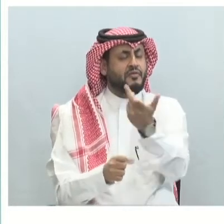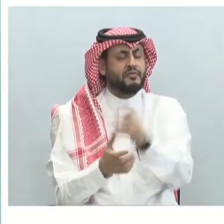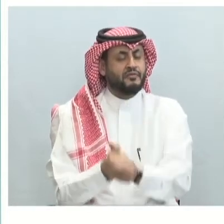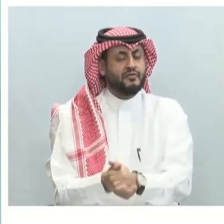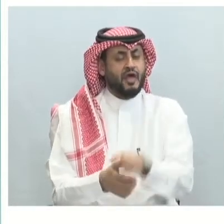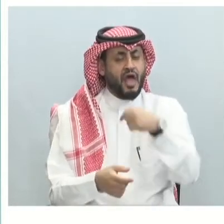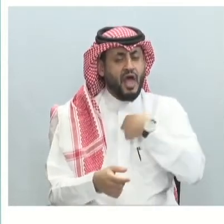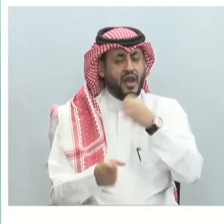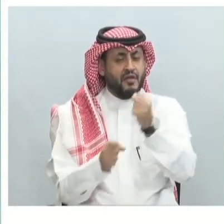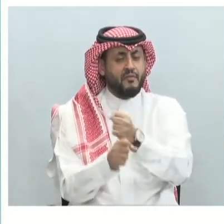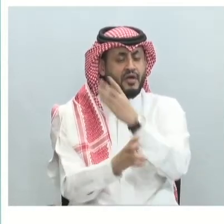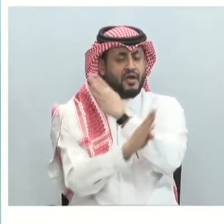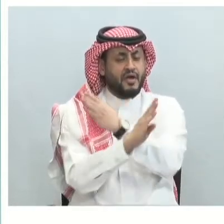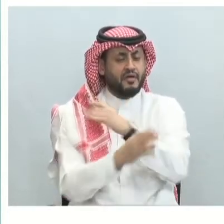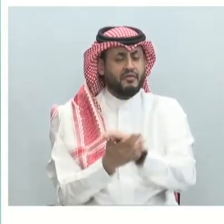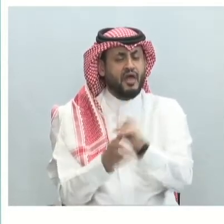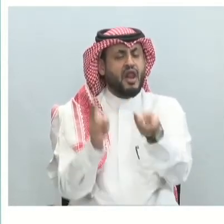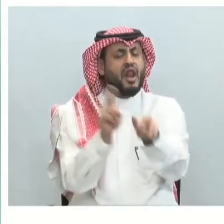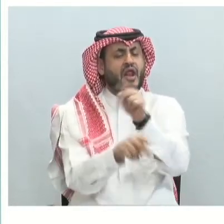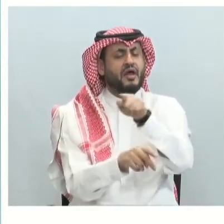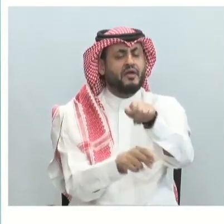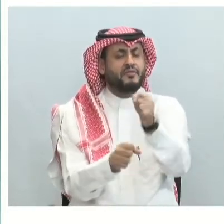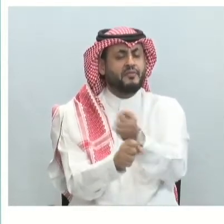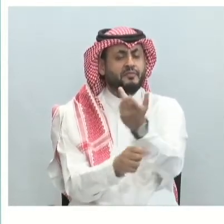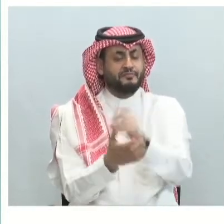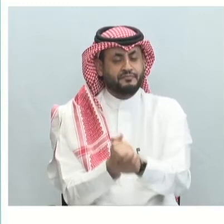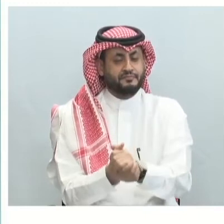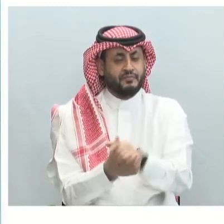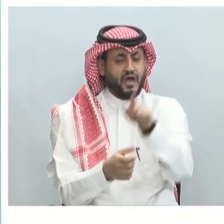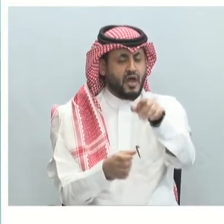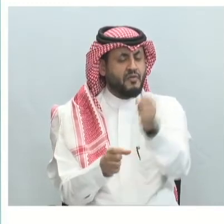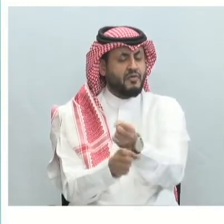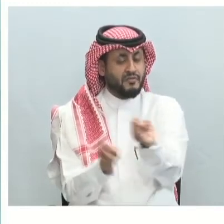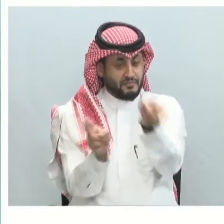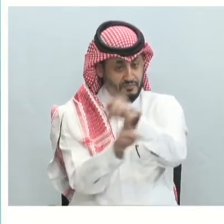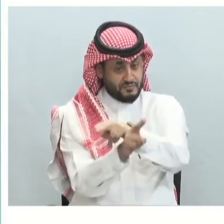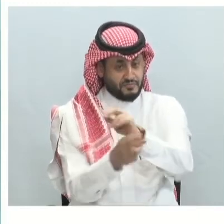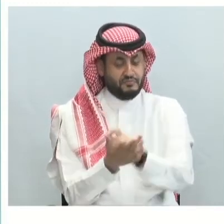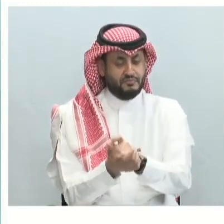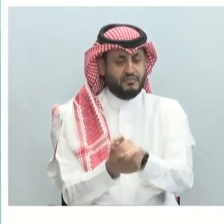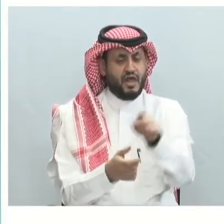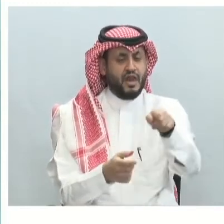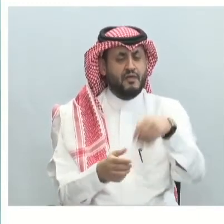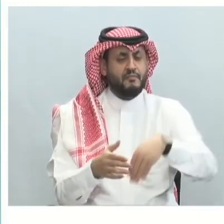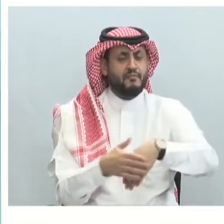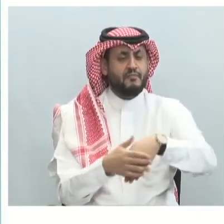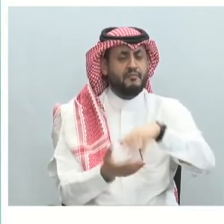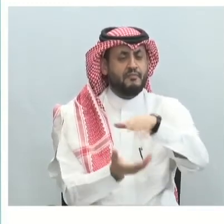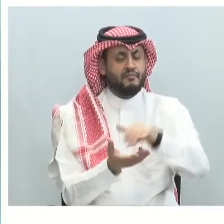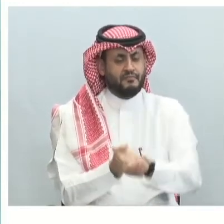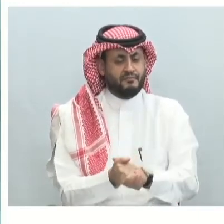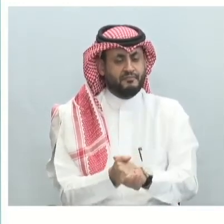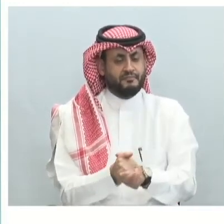I'm doing karate, and how about you? What are you doing? I'm playing football, playing